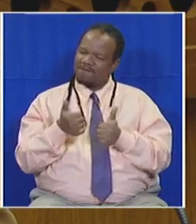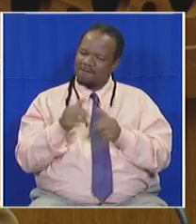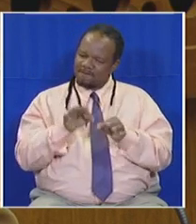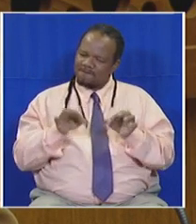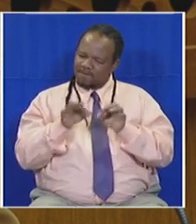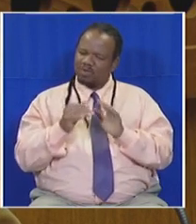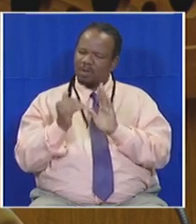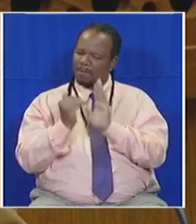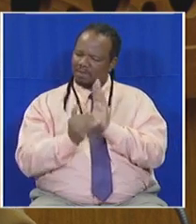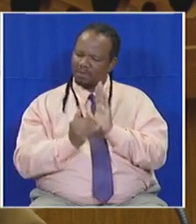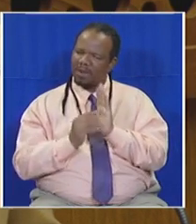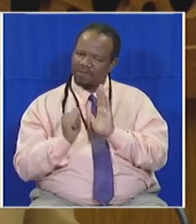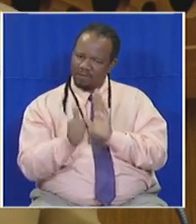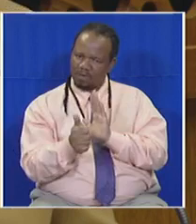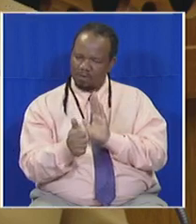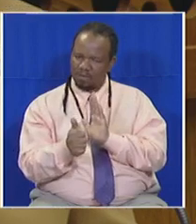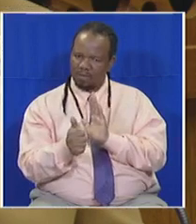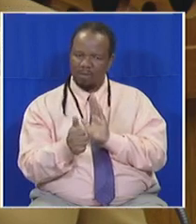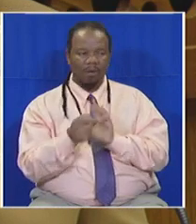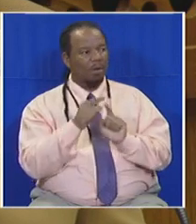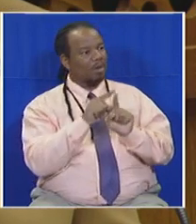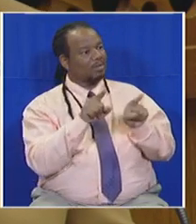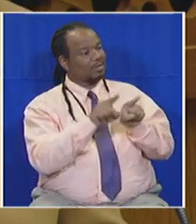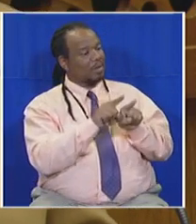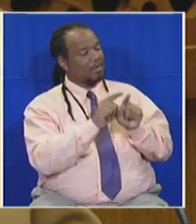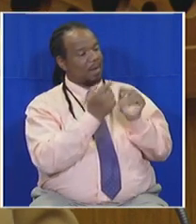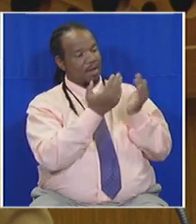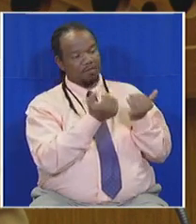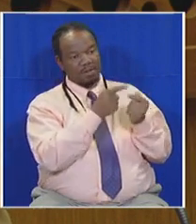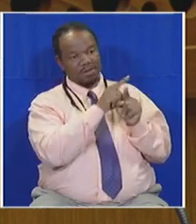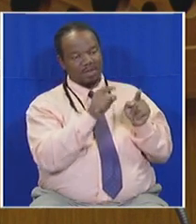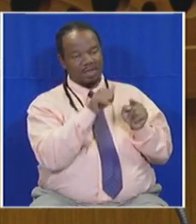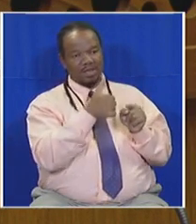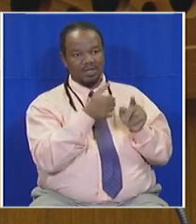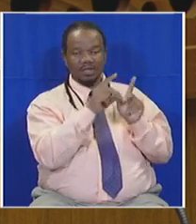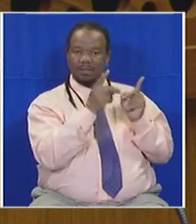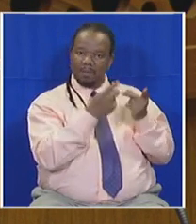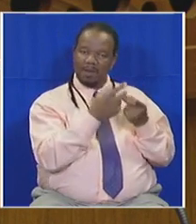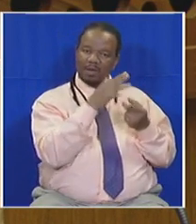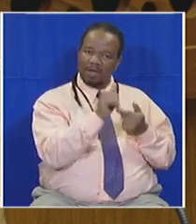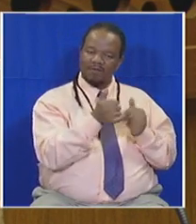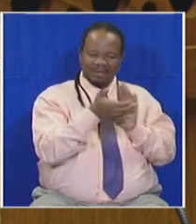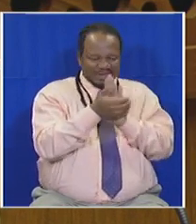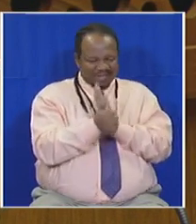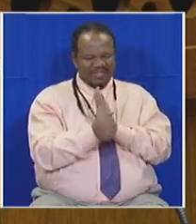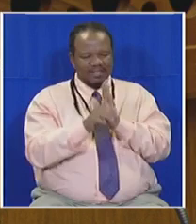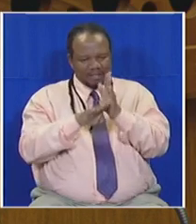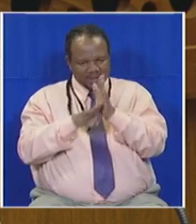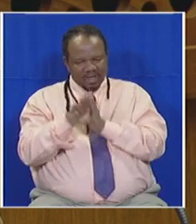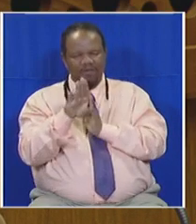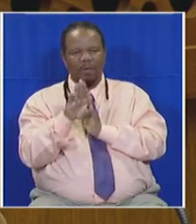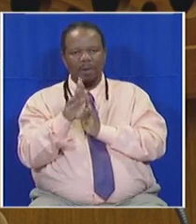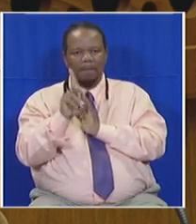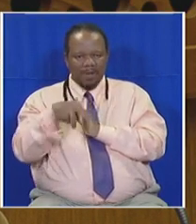also expect the department to intensify implementation of skills development programs to ensure